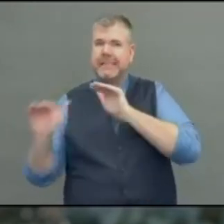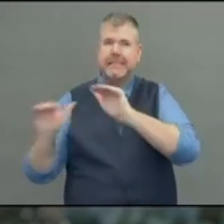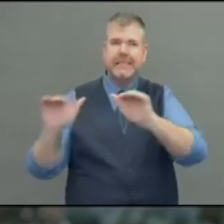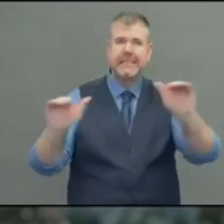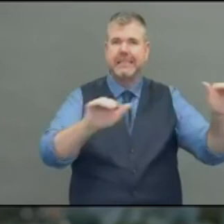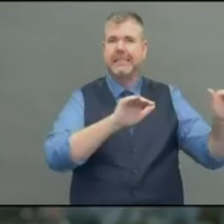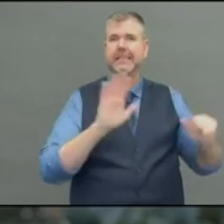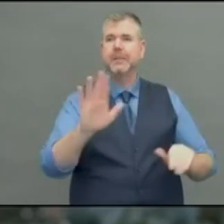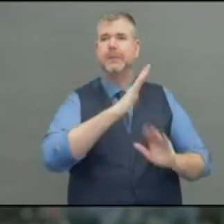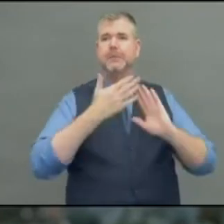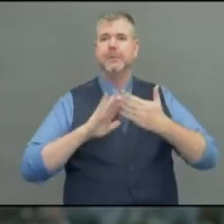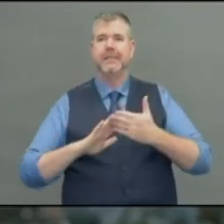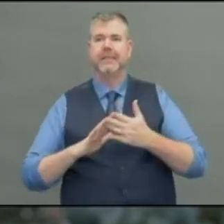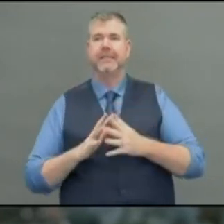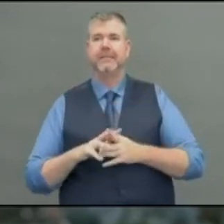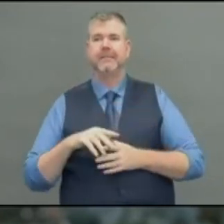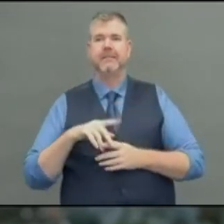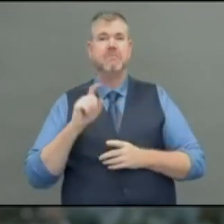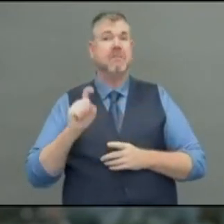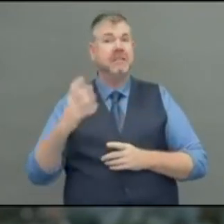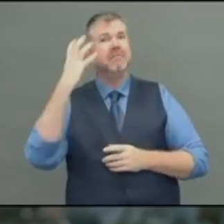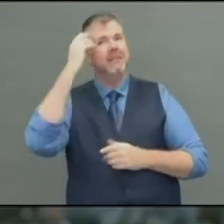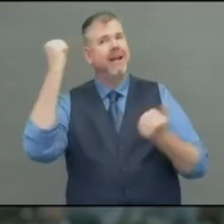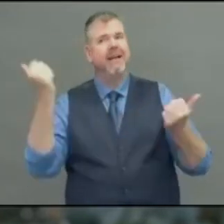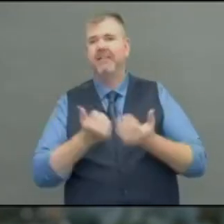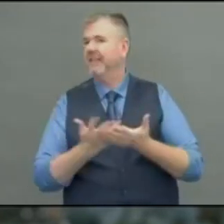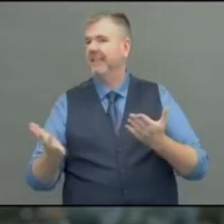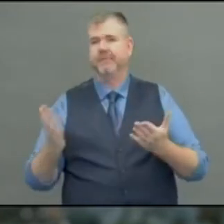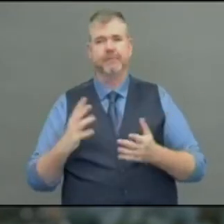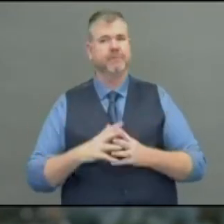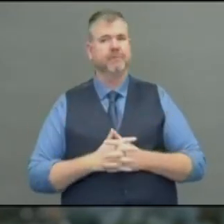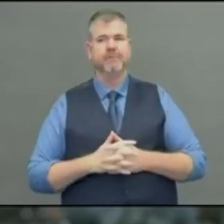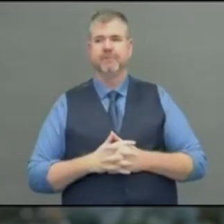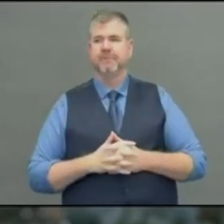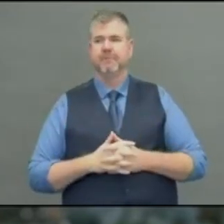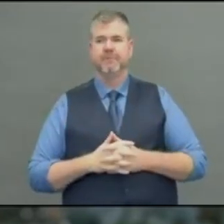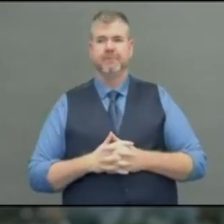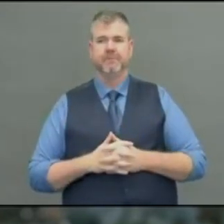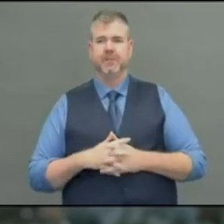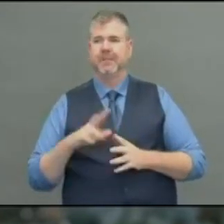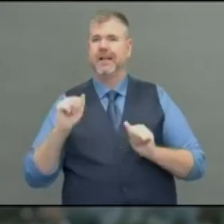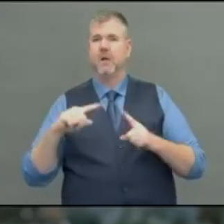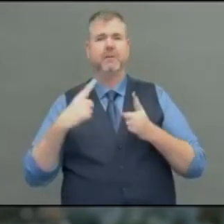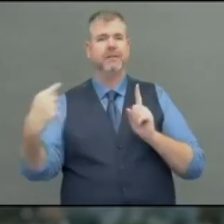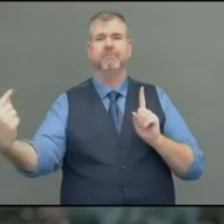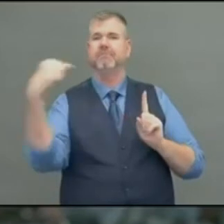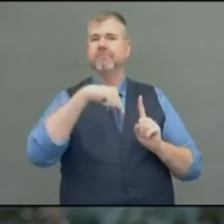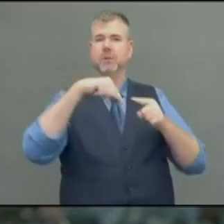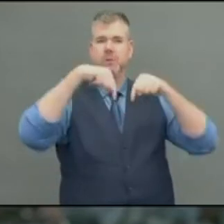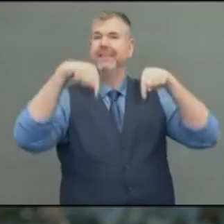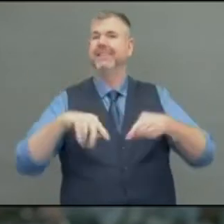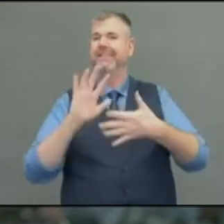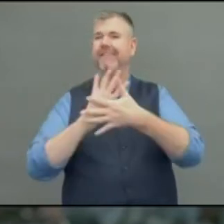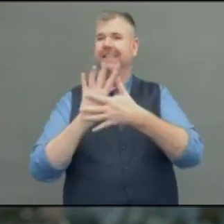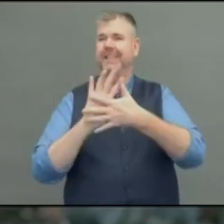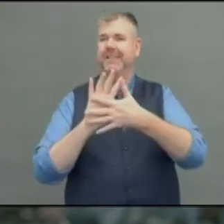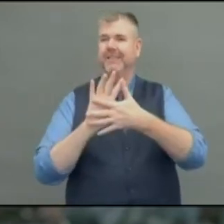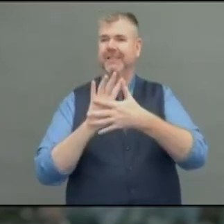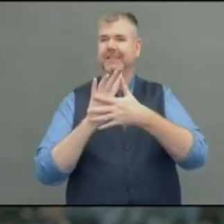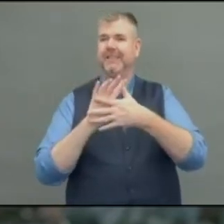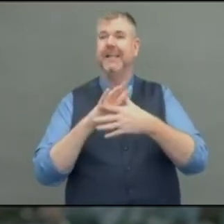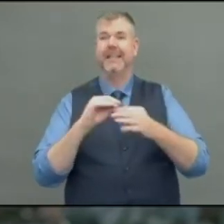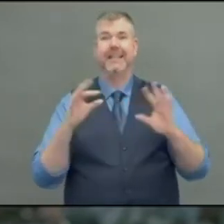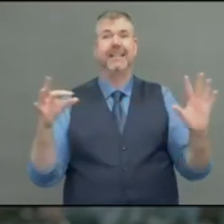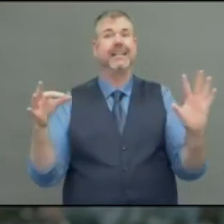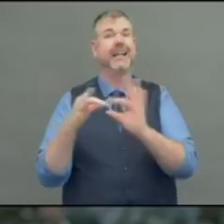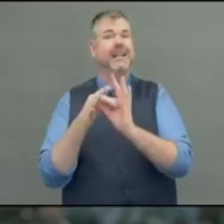don't have to memorize everything. You can just reference back to this video, and you can definitely connect somebody else to these services.